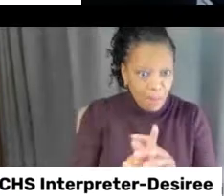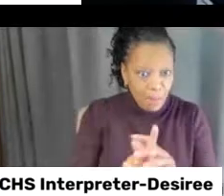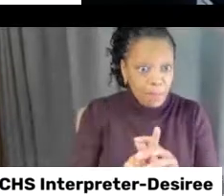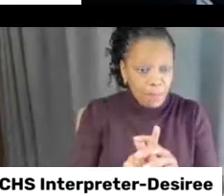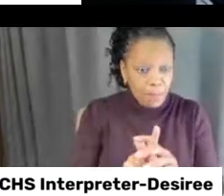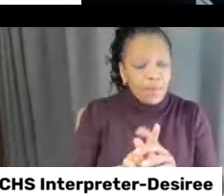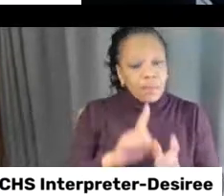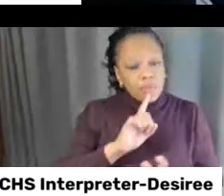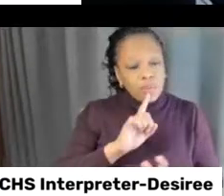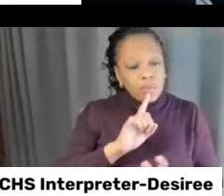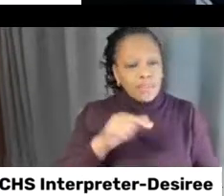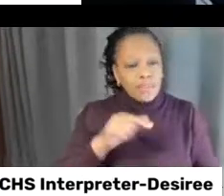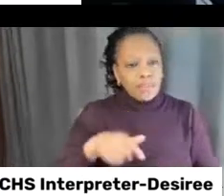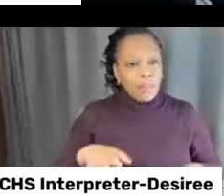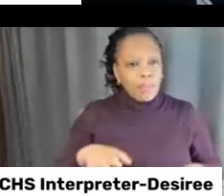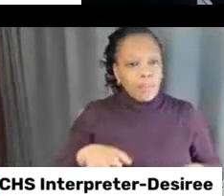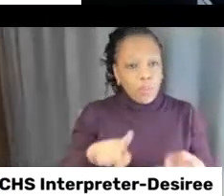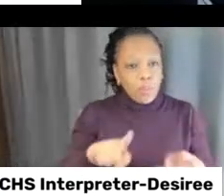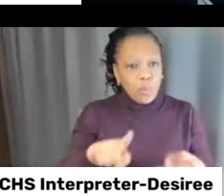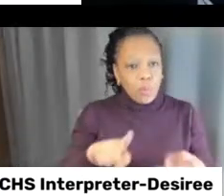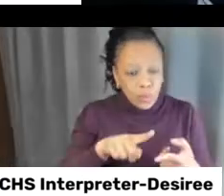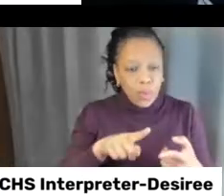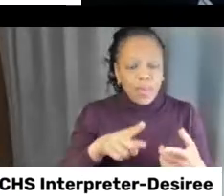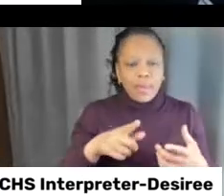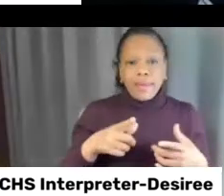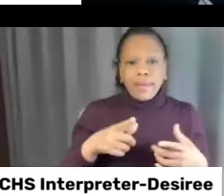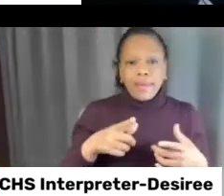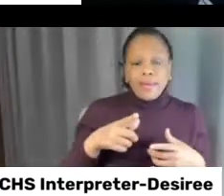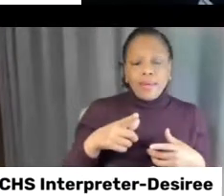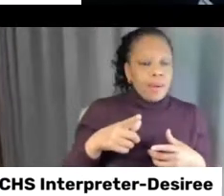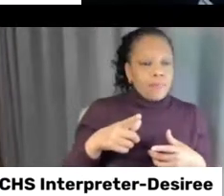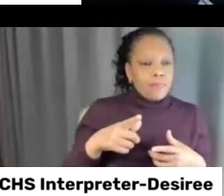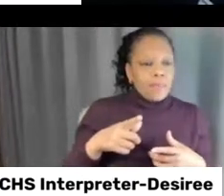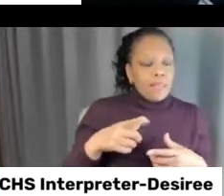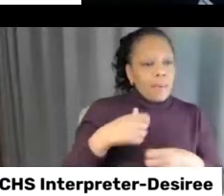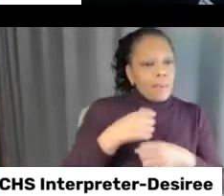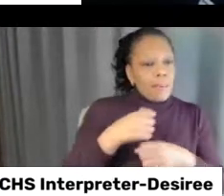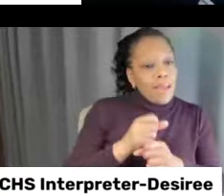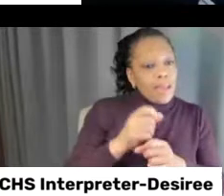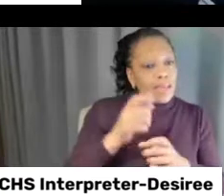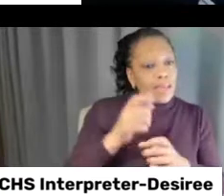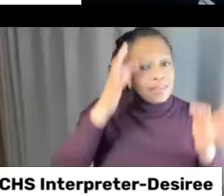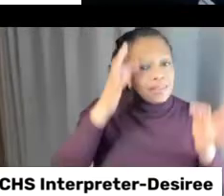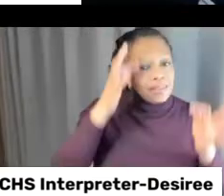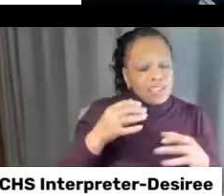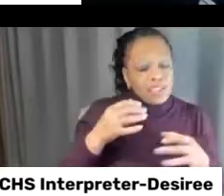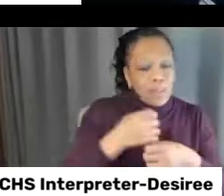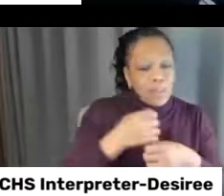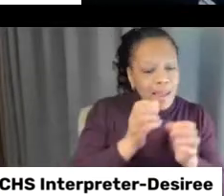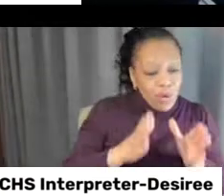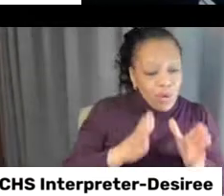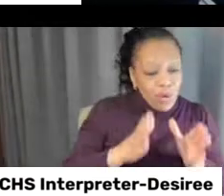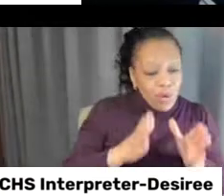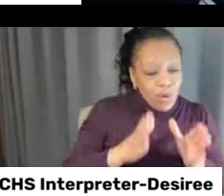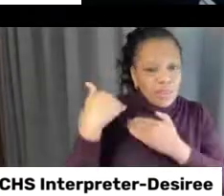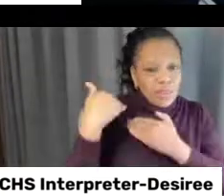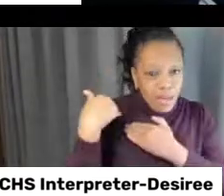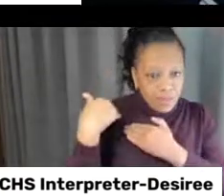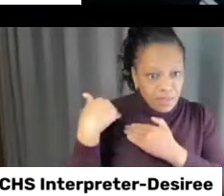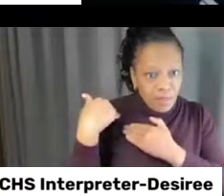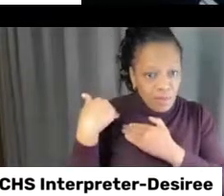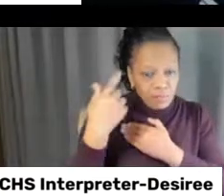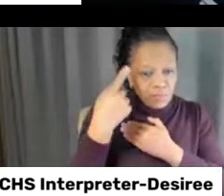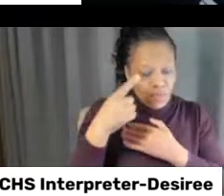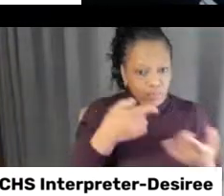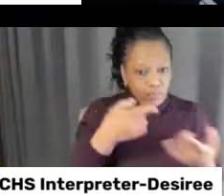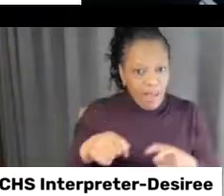leverage grassroots organizing to hold decision makers accountable at the local level for members of Congress. And it turns out that Illinois